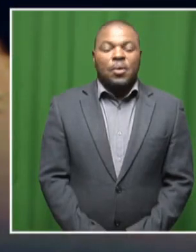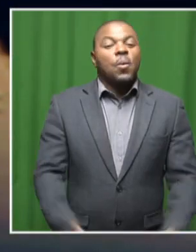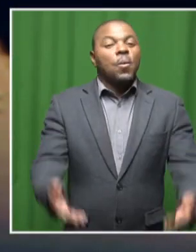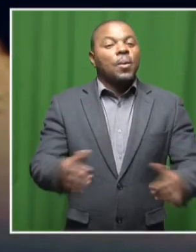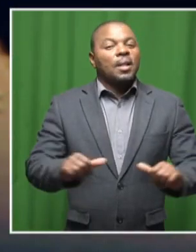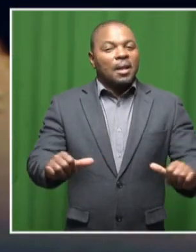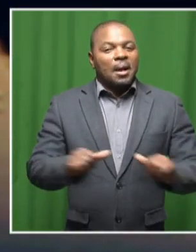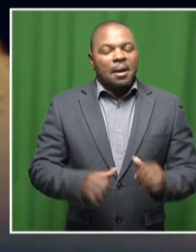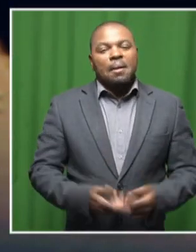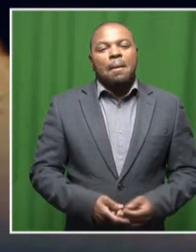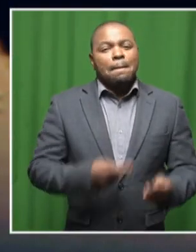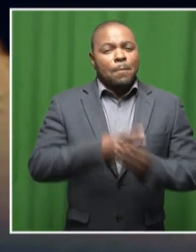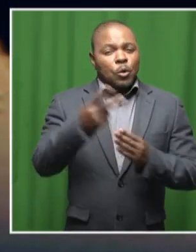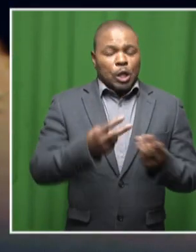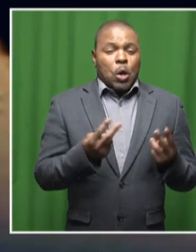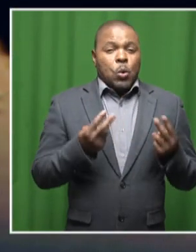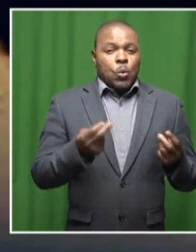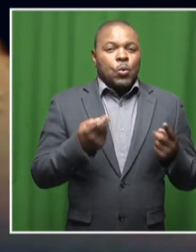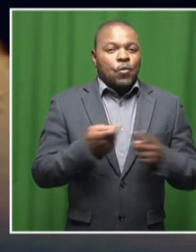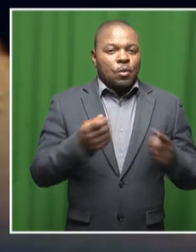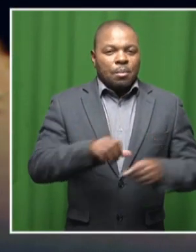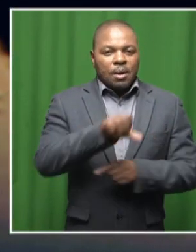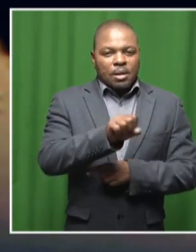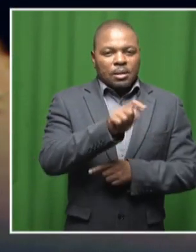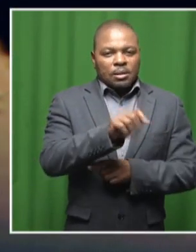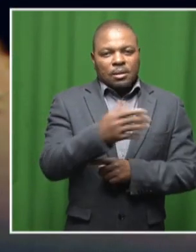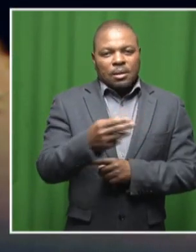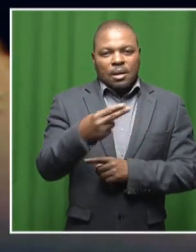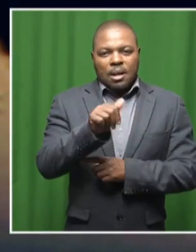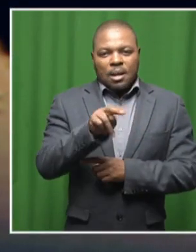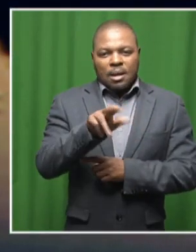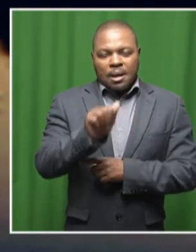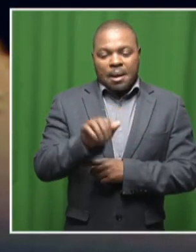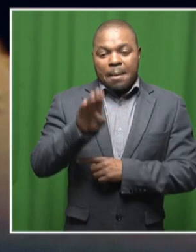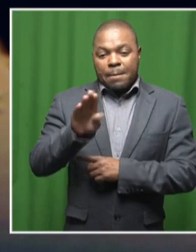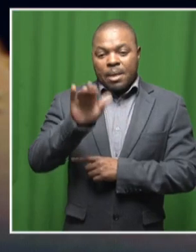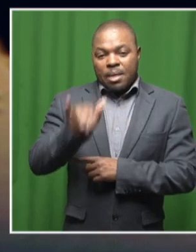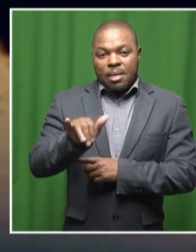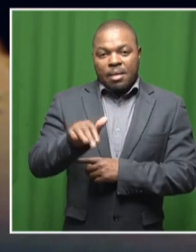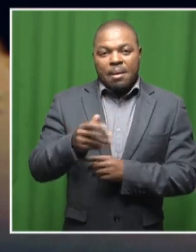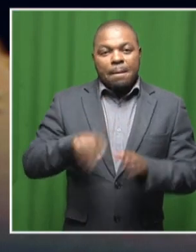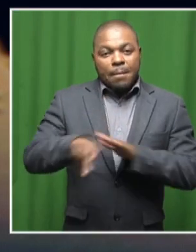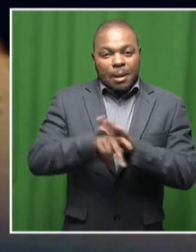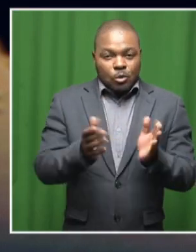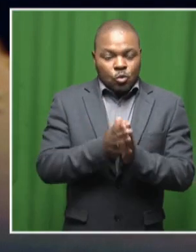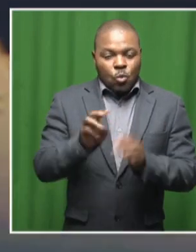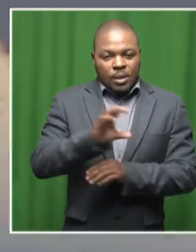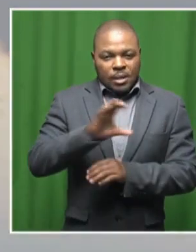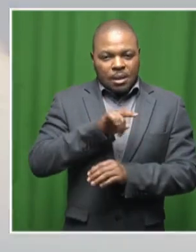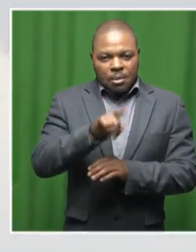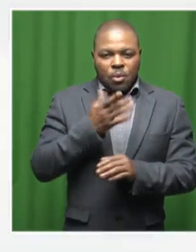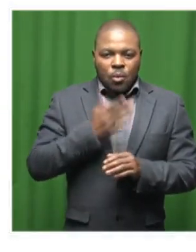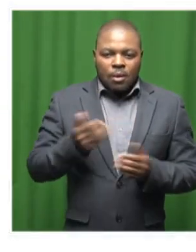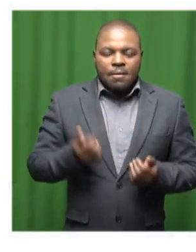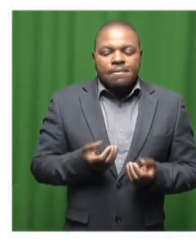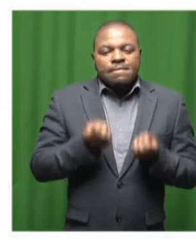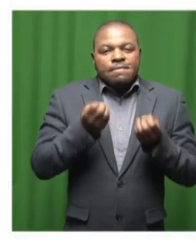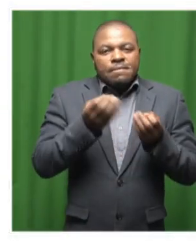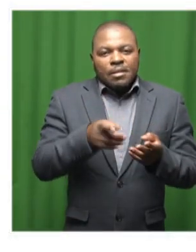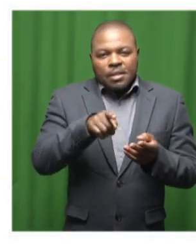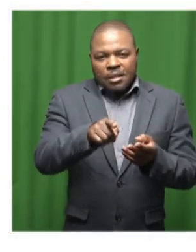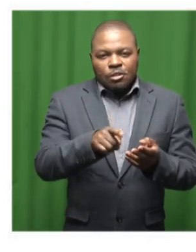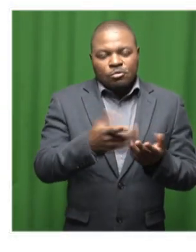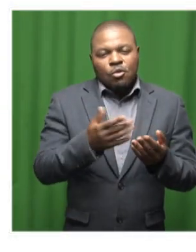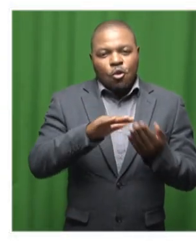Welcome back. A pioneering project at a St Helena Bay primary school in the Western Cape is set to make school feeding more impactful in